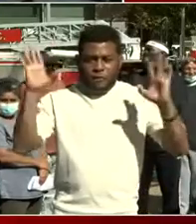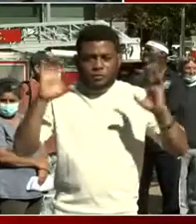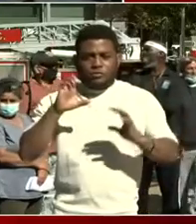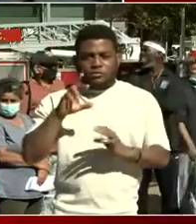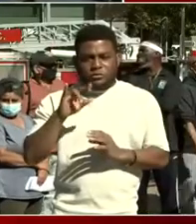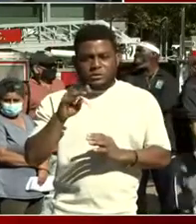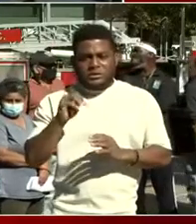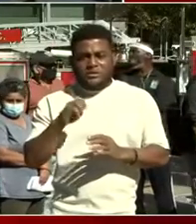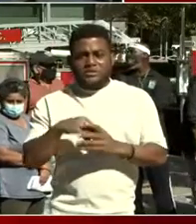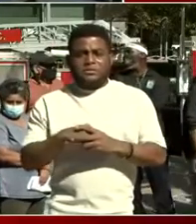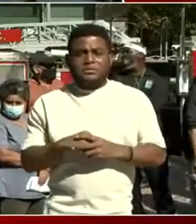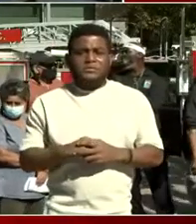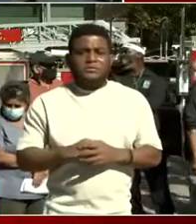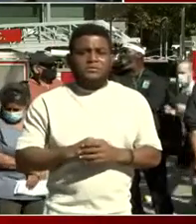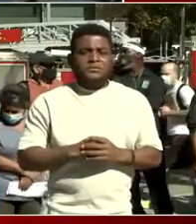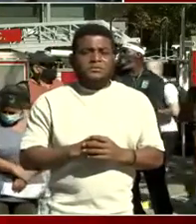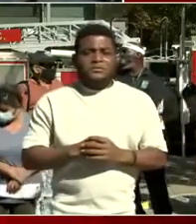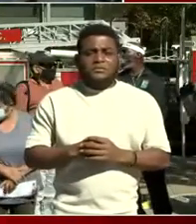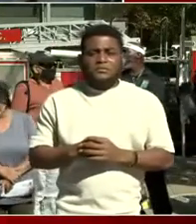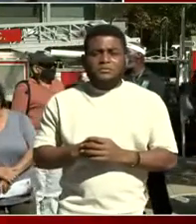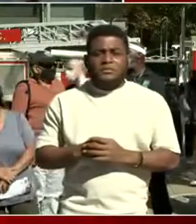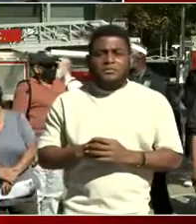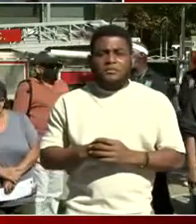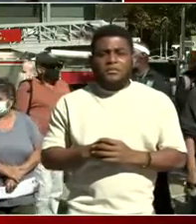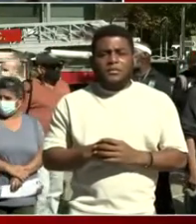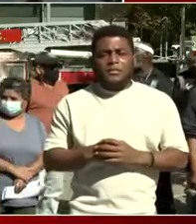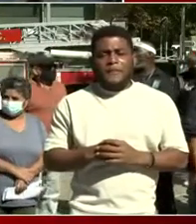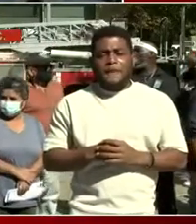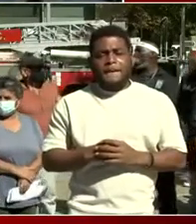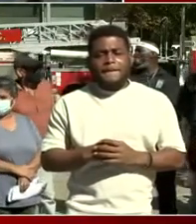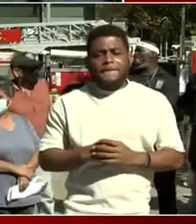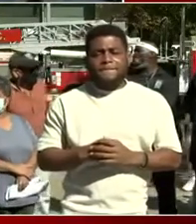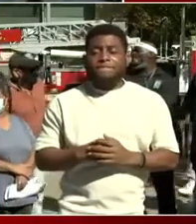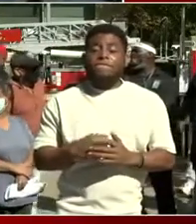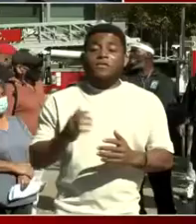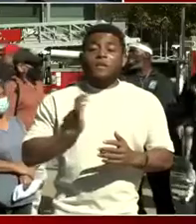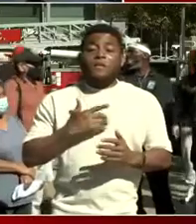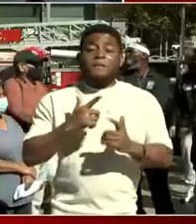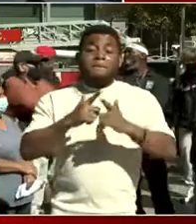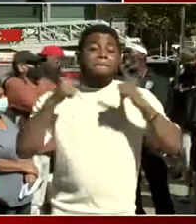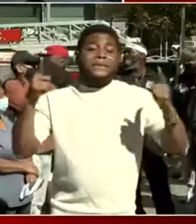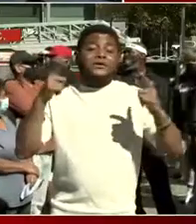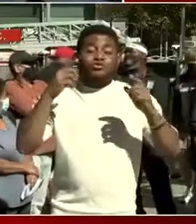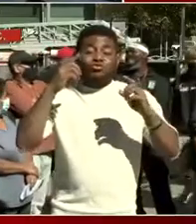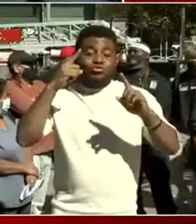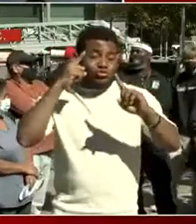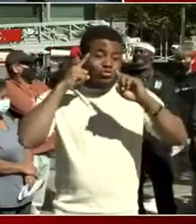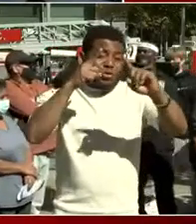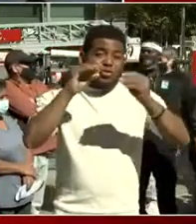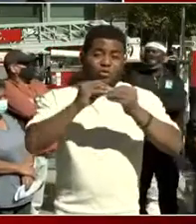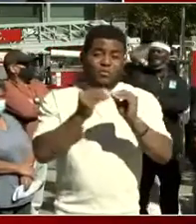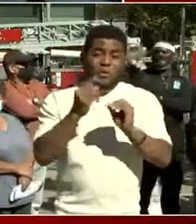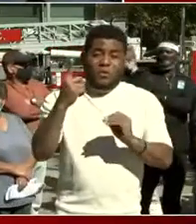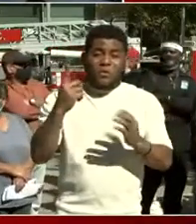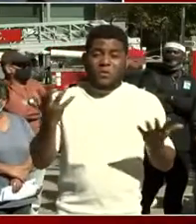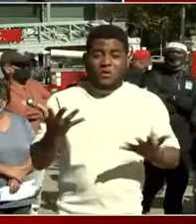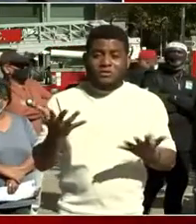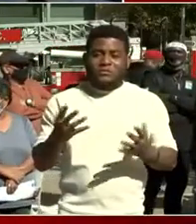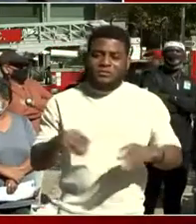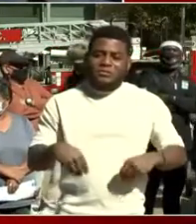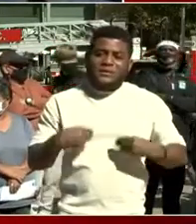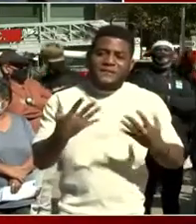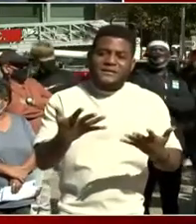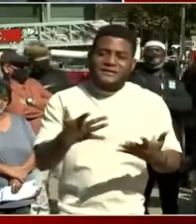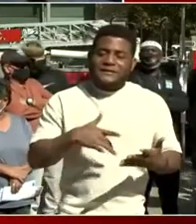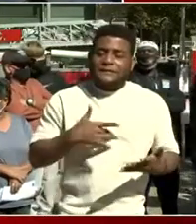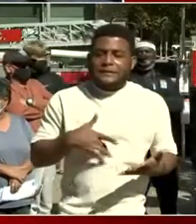Crime Prevention Initiative is to reduce violent crime. That's the number one goal. Provide a feeling of safety and security for the